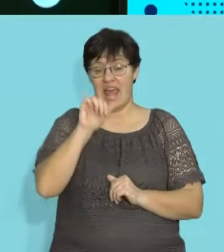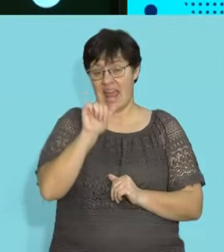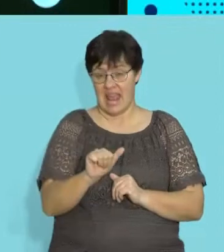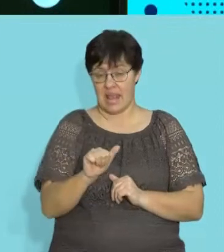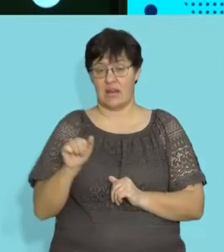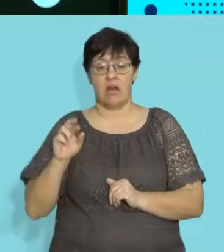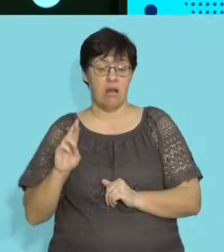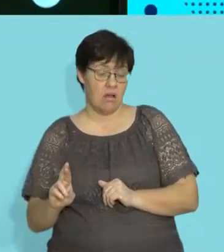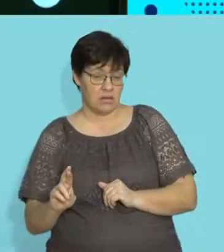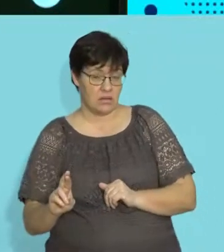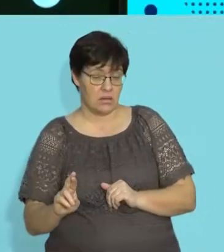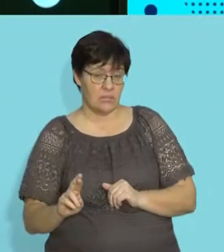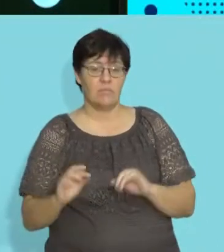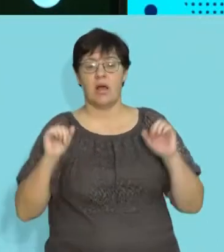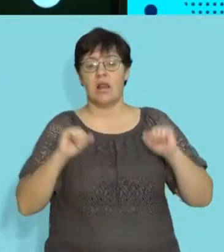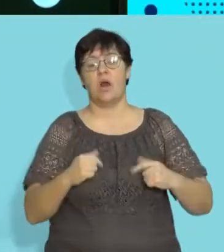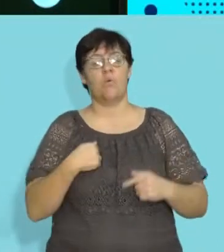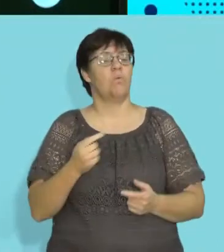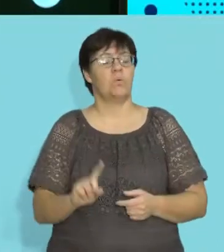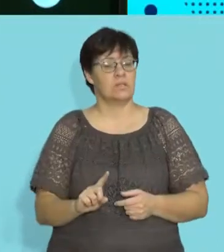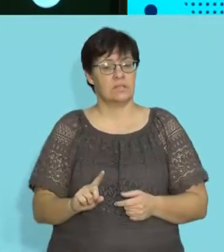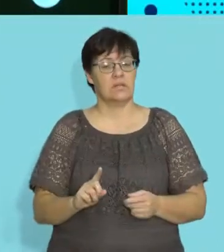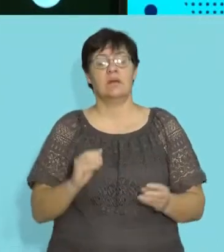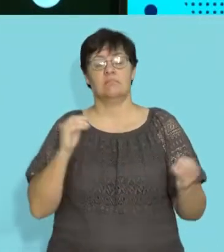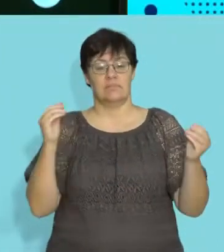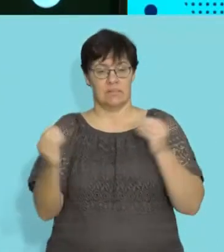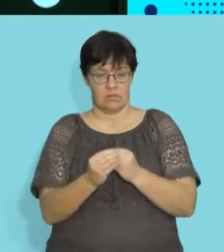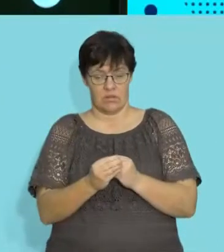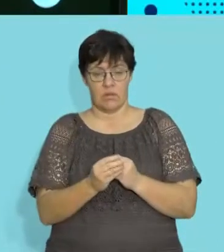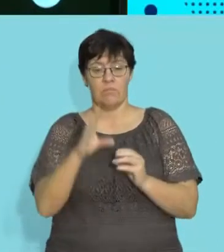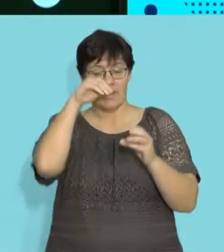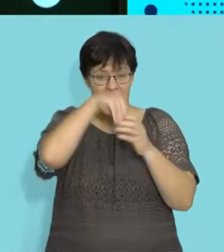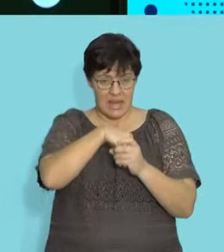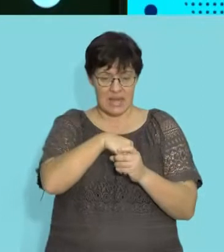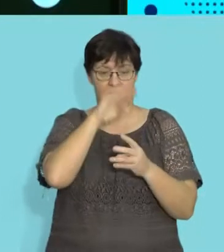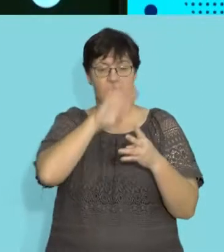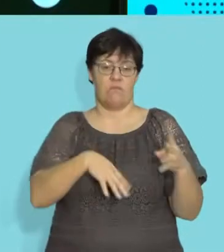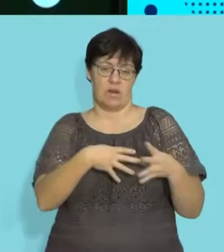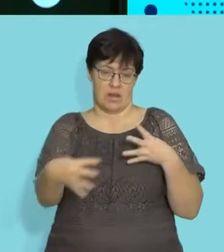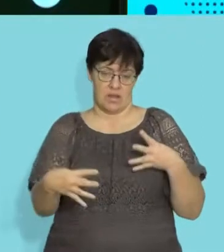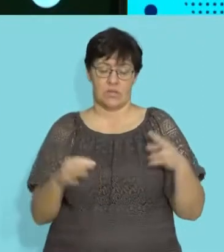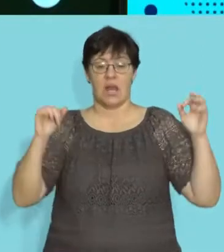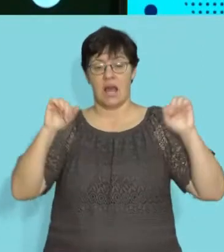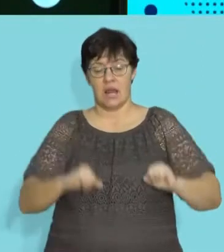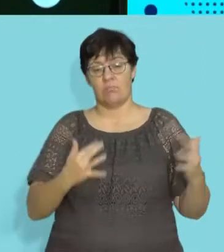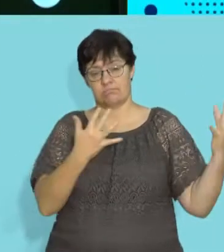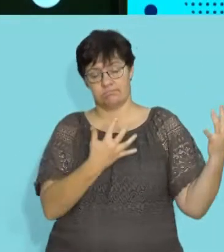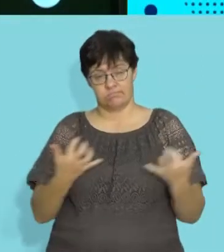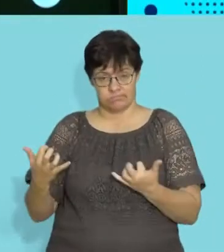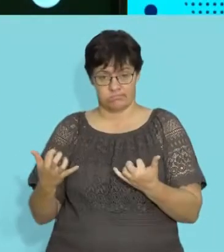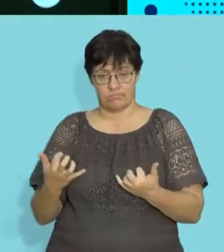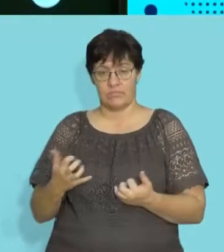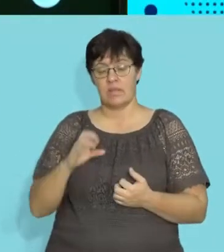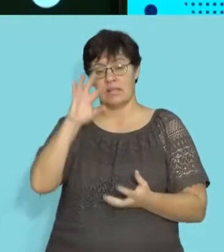A and my R is going to allow me to substitute into the formula that's going to allow me to